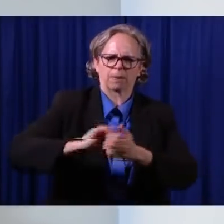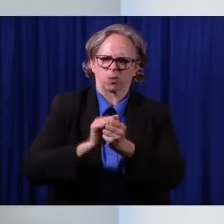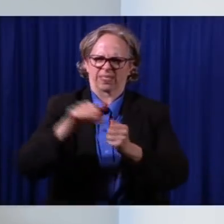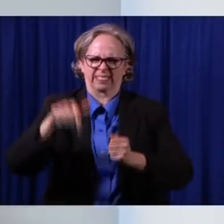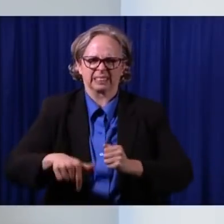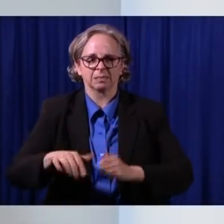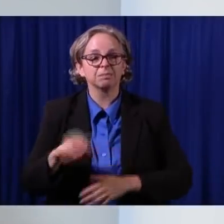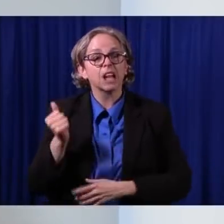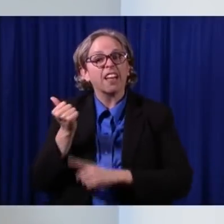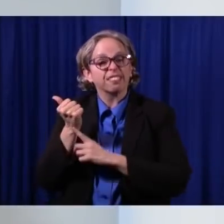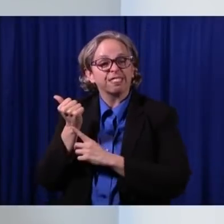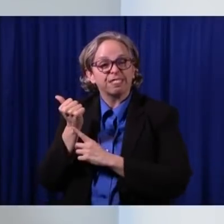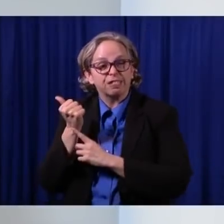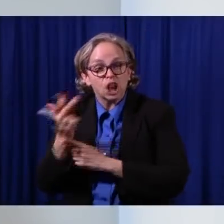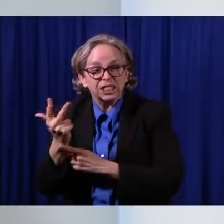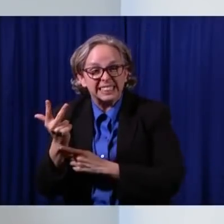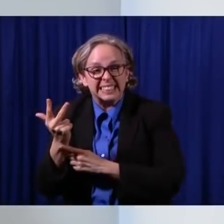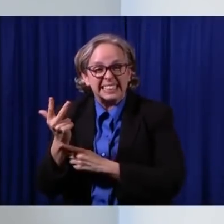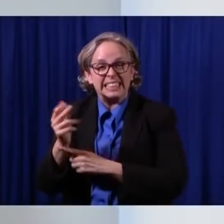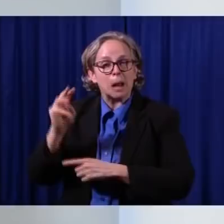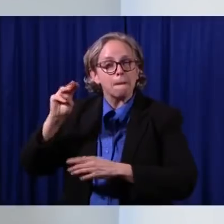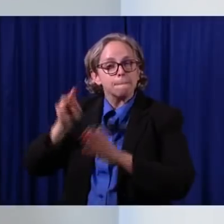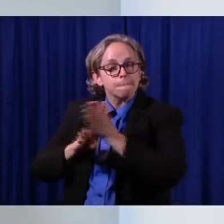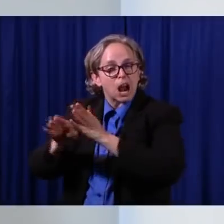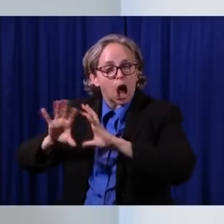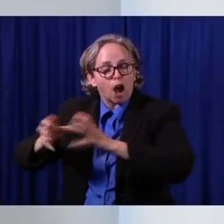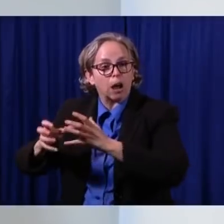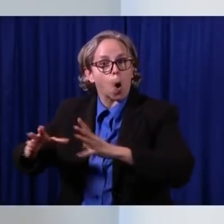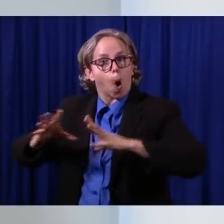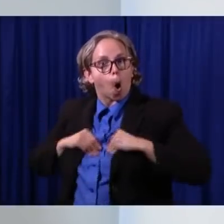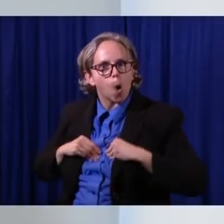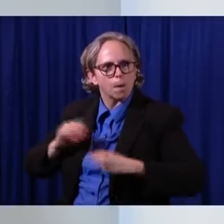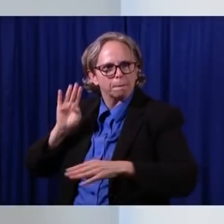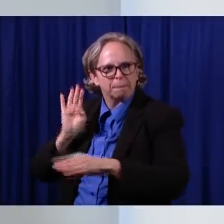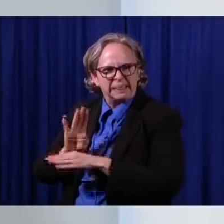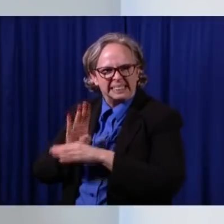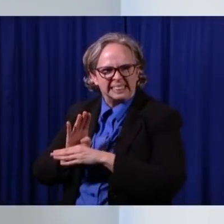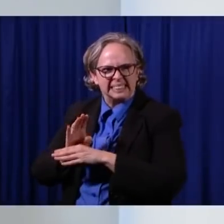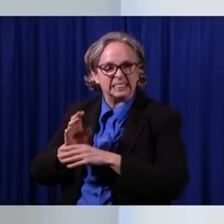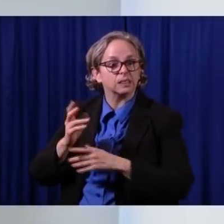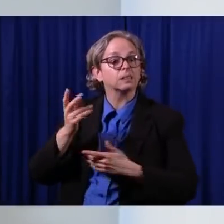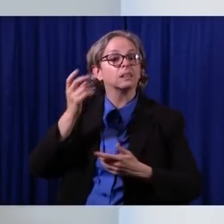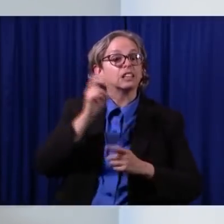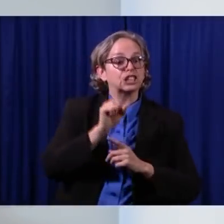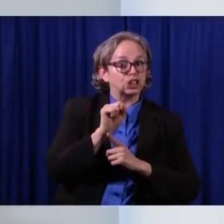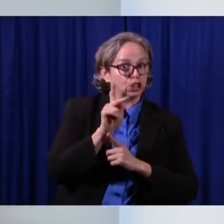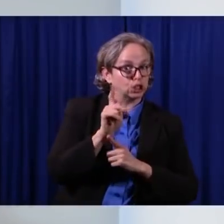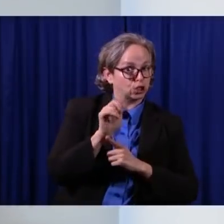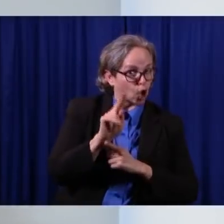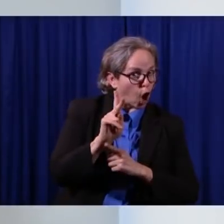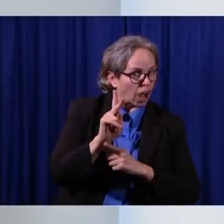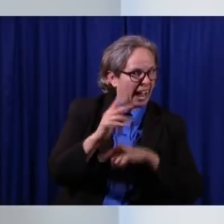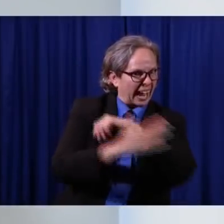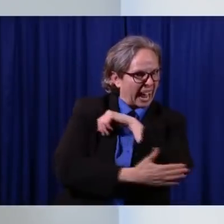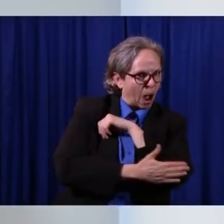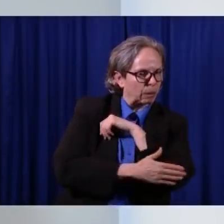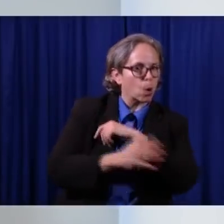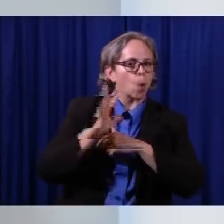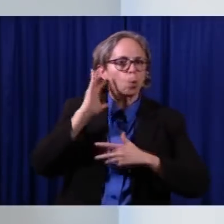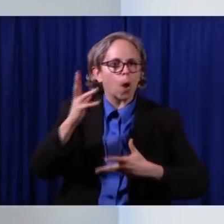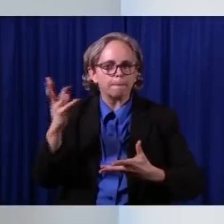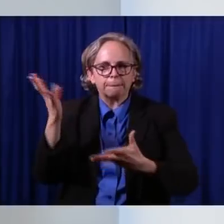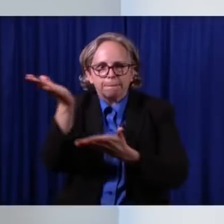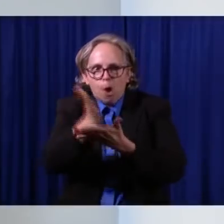minority-owned businesses in Stark County will be participating in the London Stock Exchange's Elite program. And that